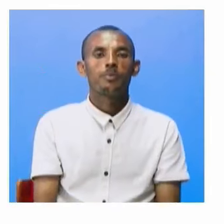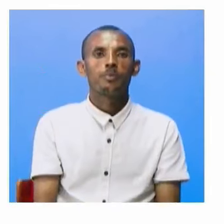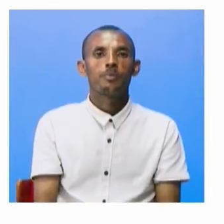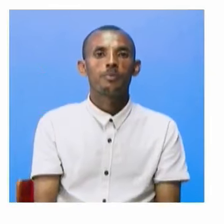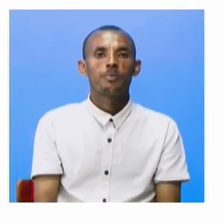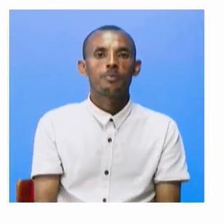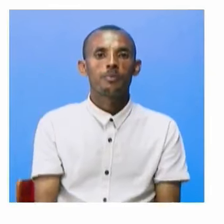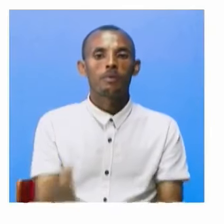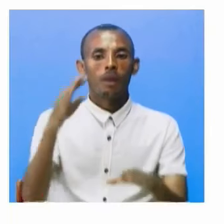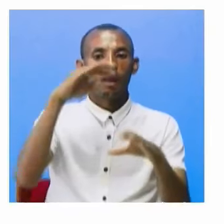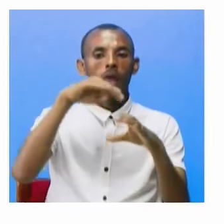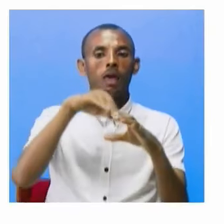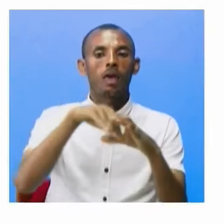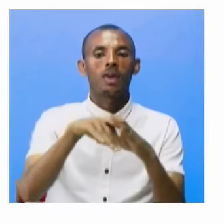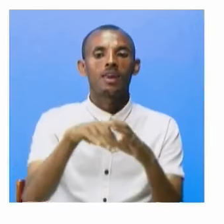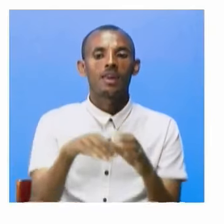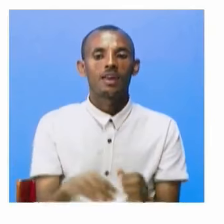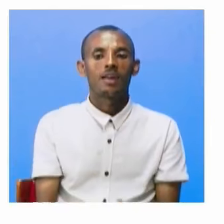in